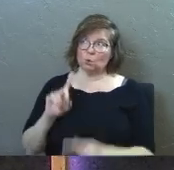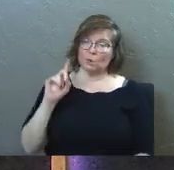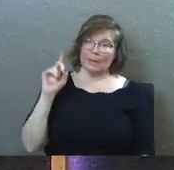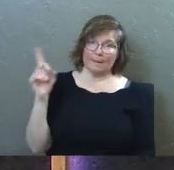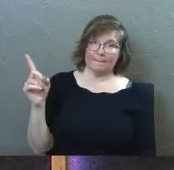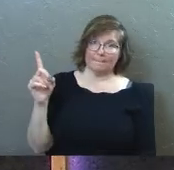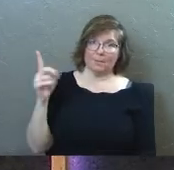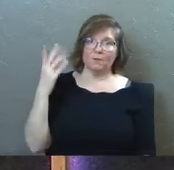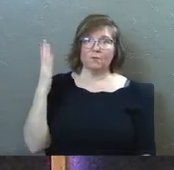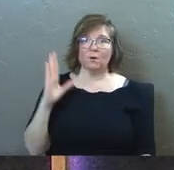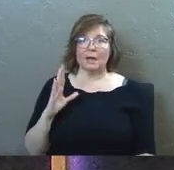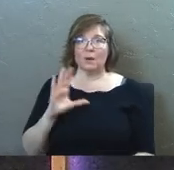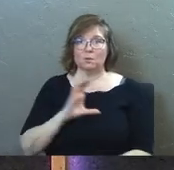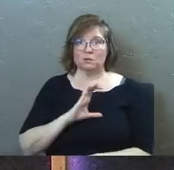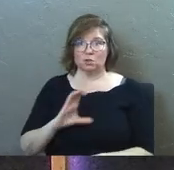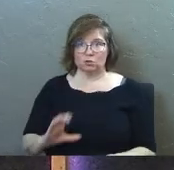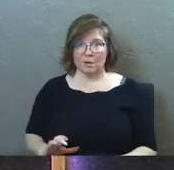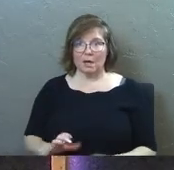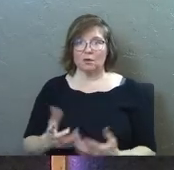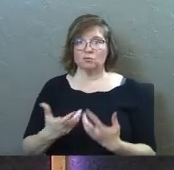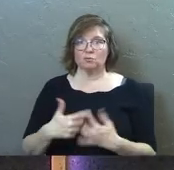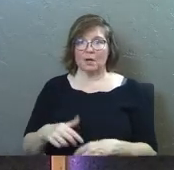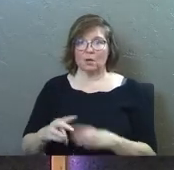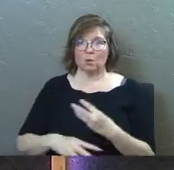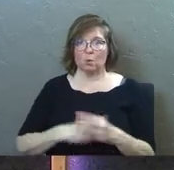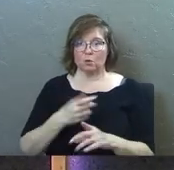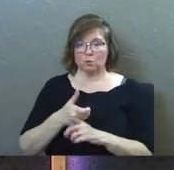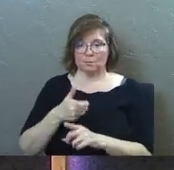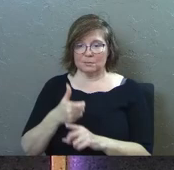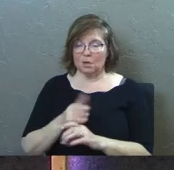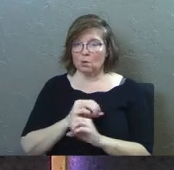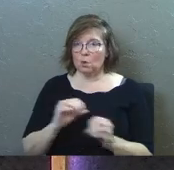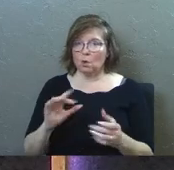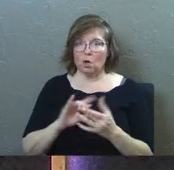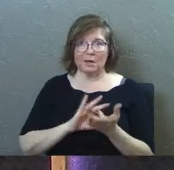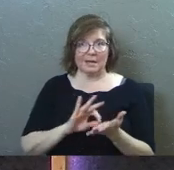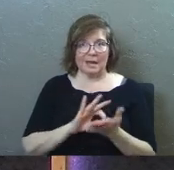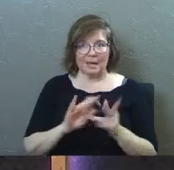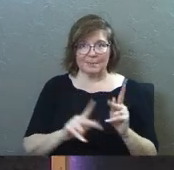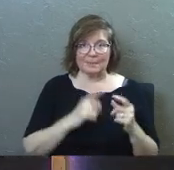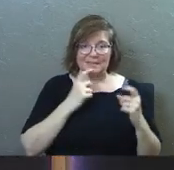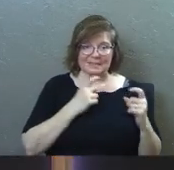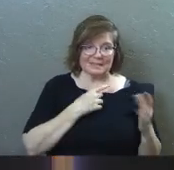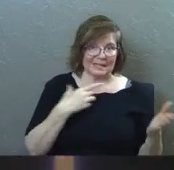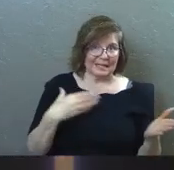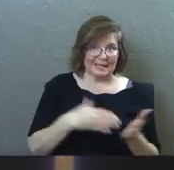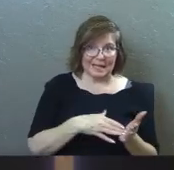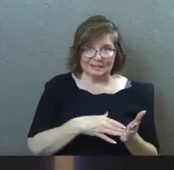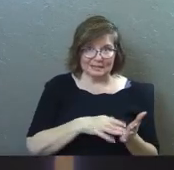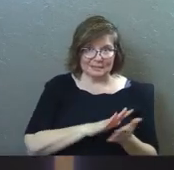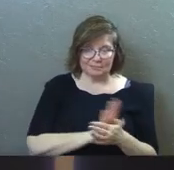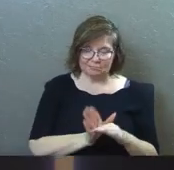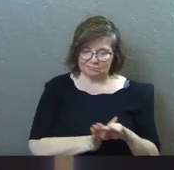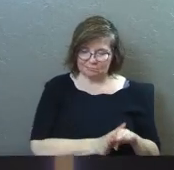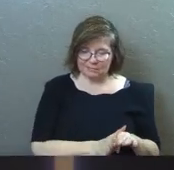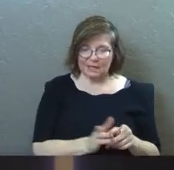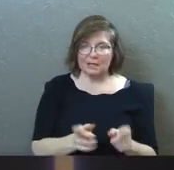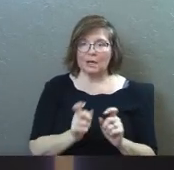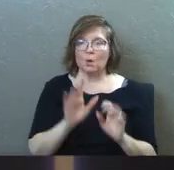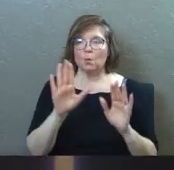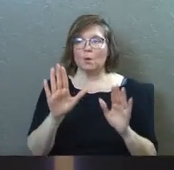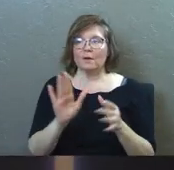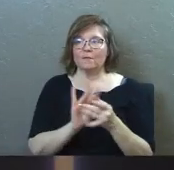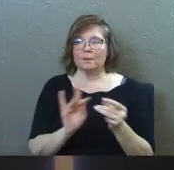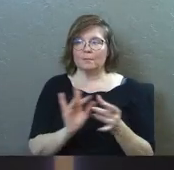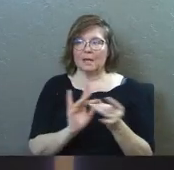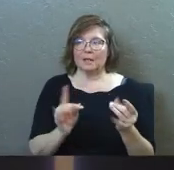him. For God was in Christ, reconciling the world to himself, no longer counting people's sins against them. And he gave us this